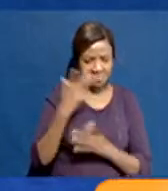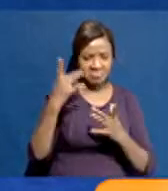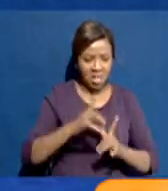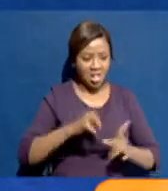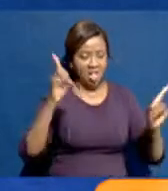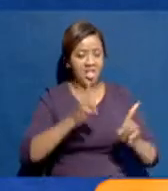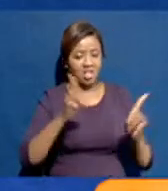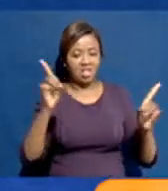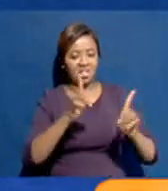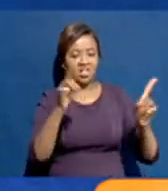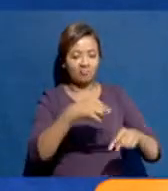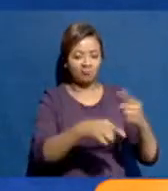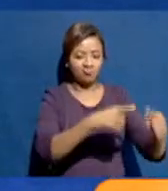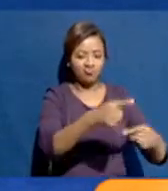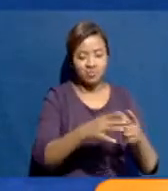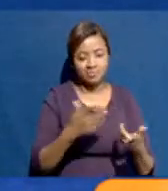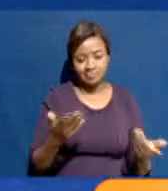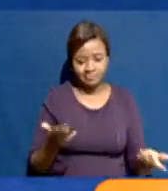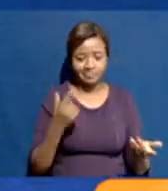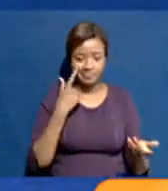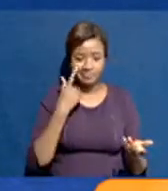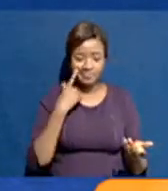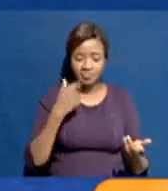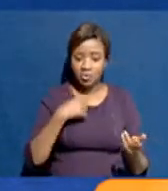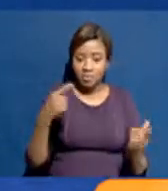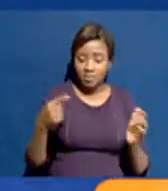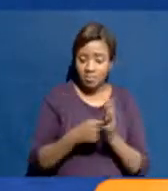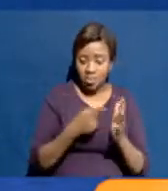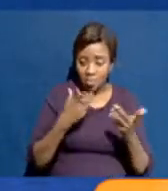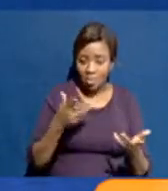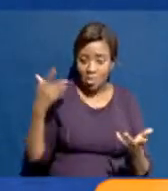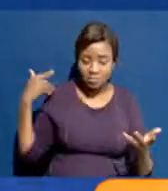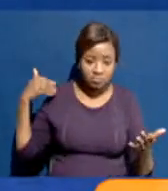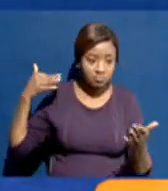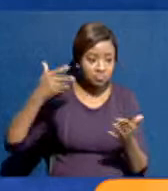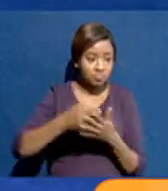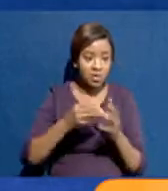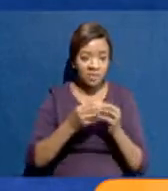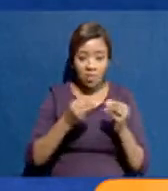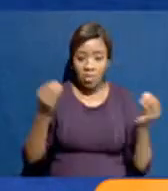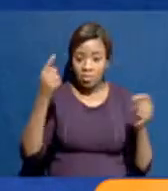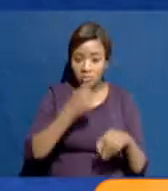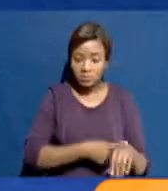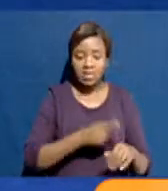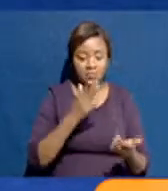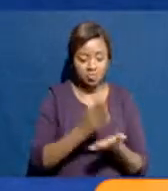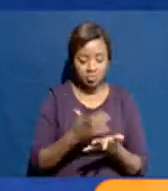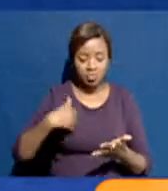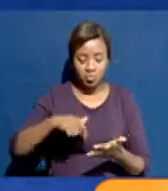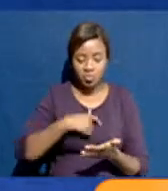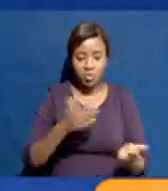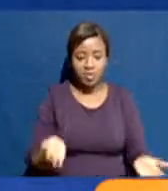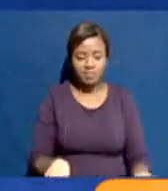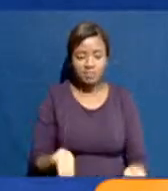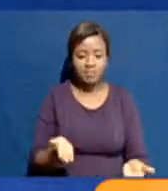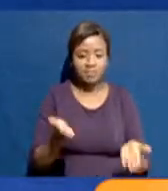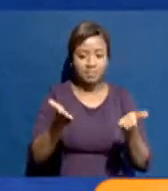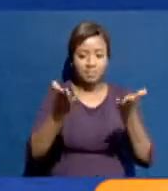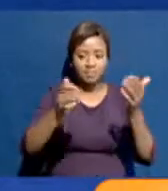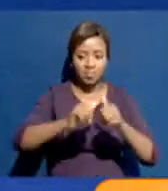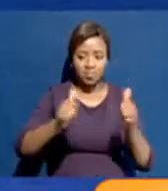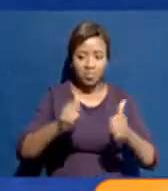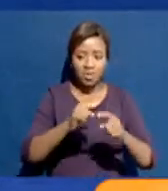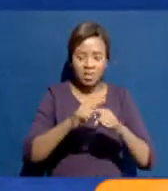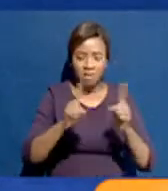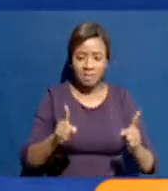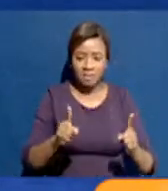I'm trying to bring up is that for a very long time, progress has been made. We agree, progress has been made, a lot has been done, but